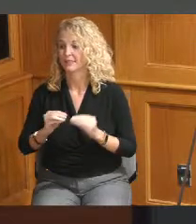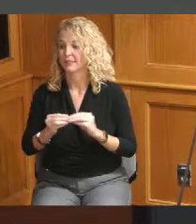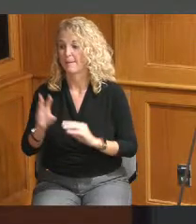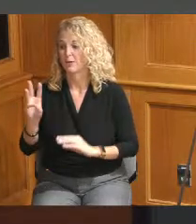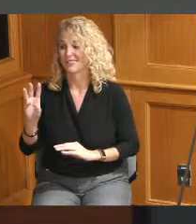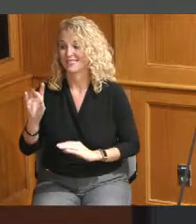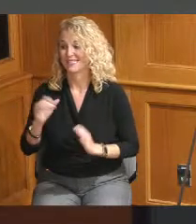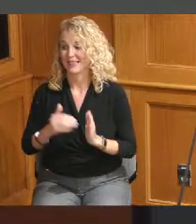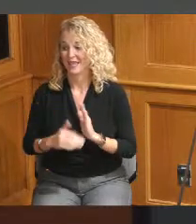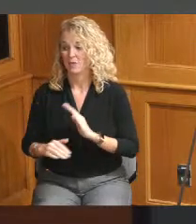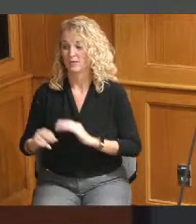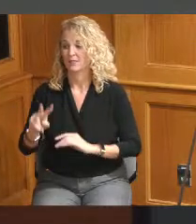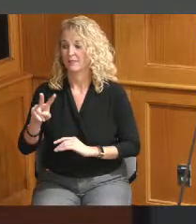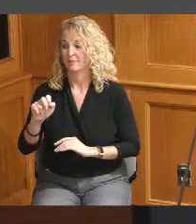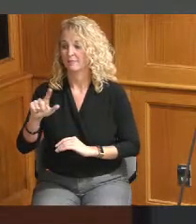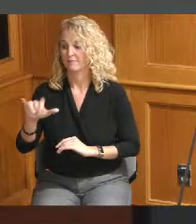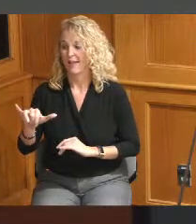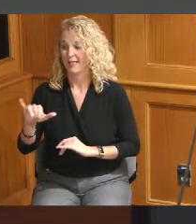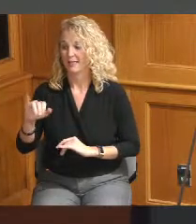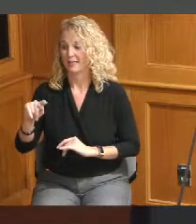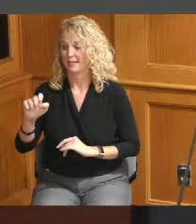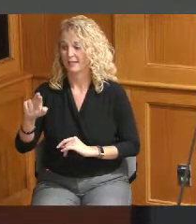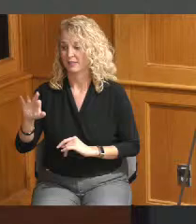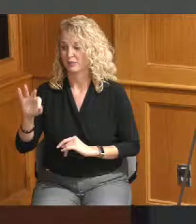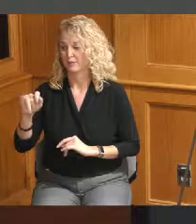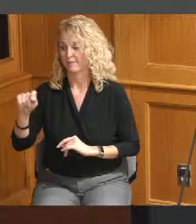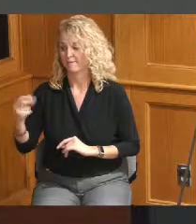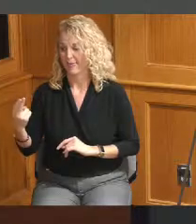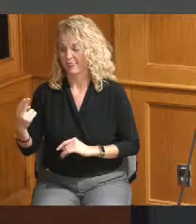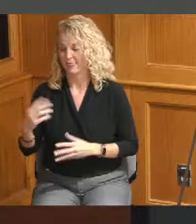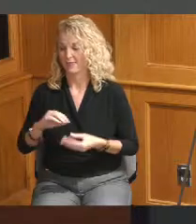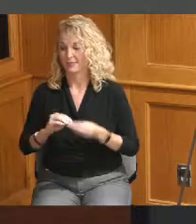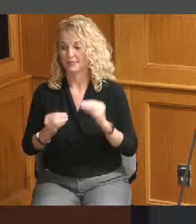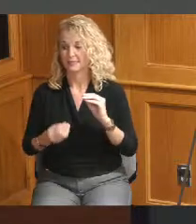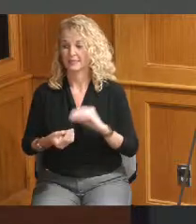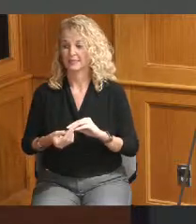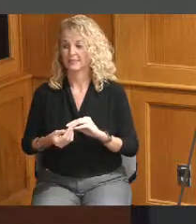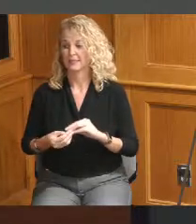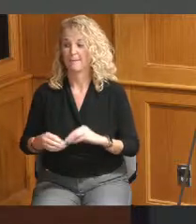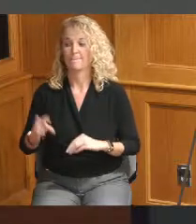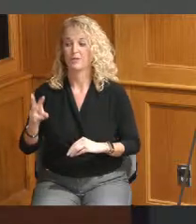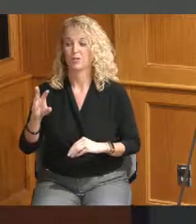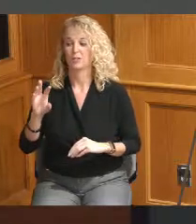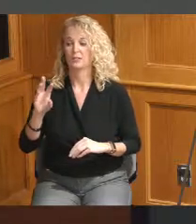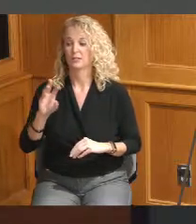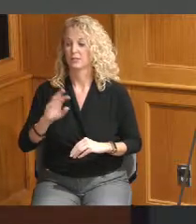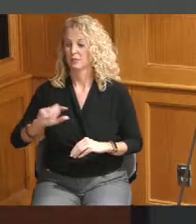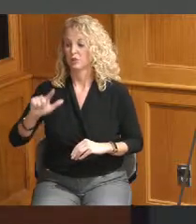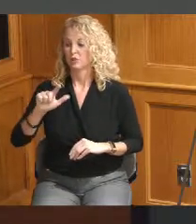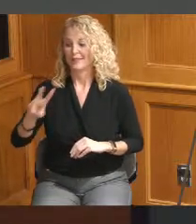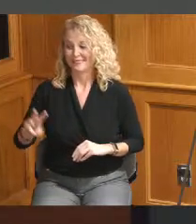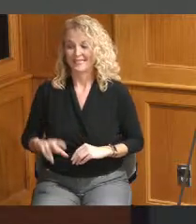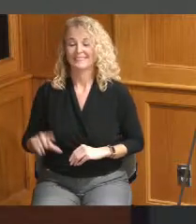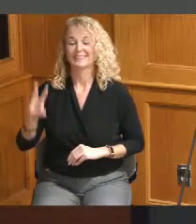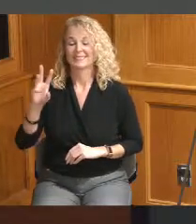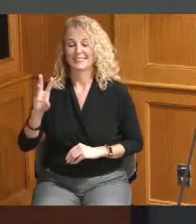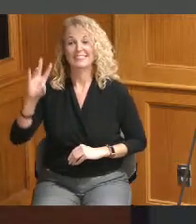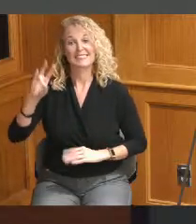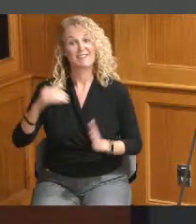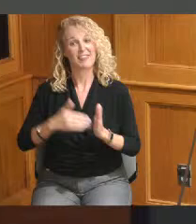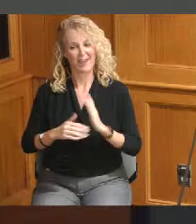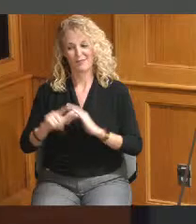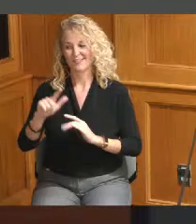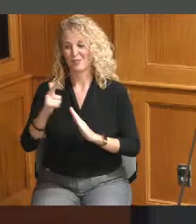Valley Interfaith Community Resource Center. Item 26 is $67,000 to the Legal Aid Society.